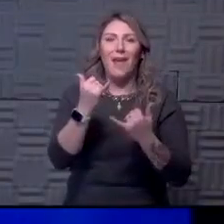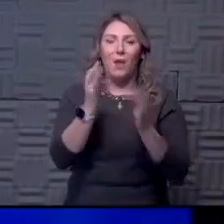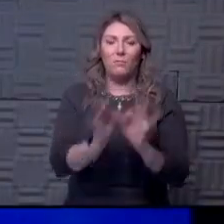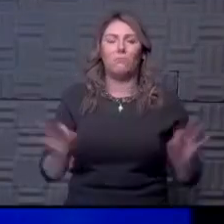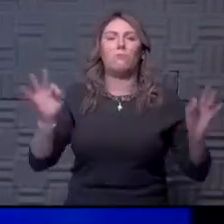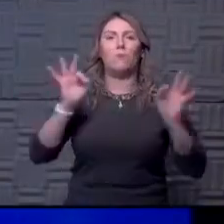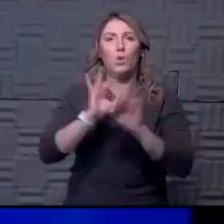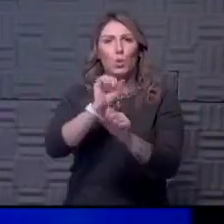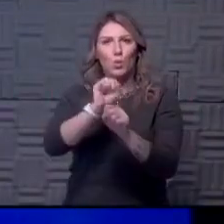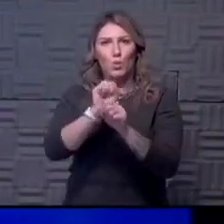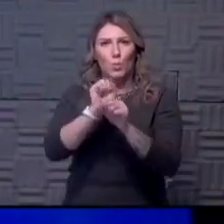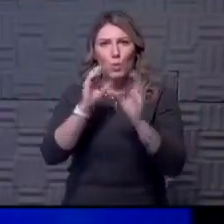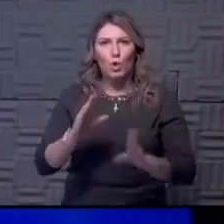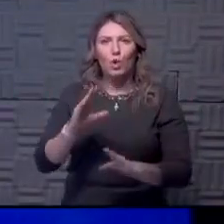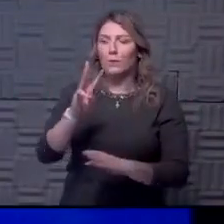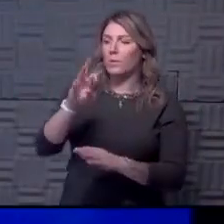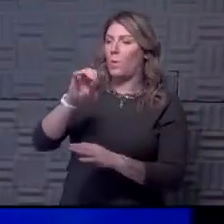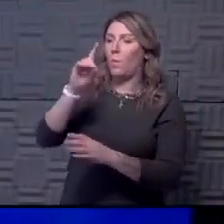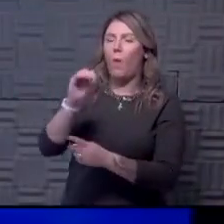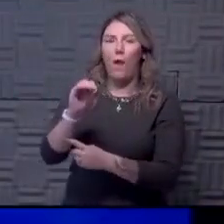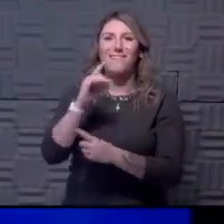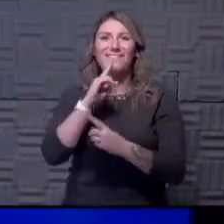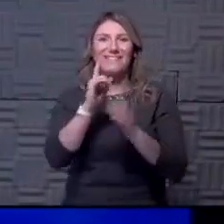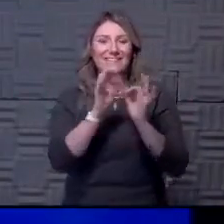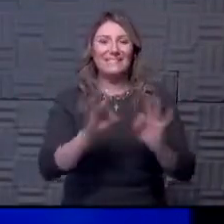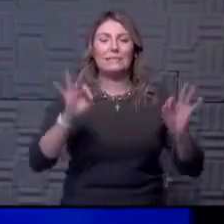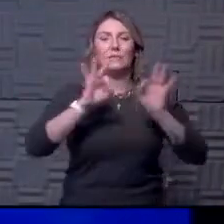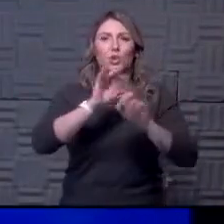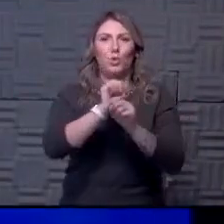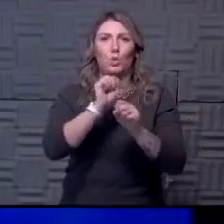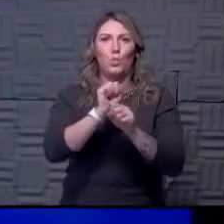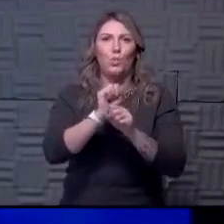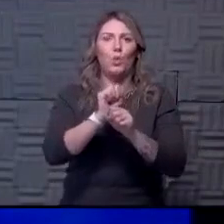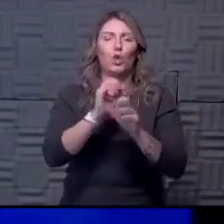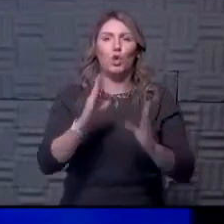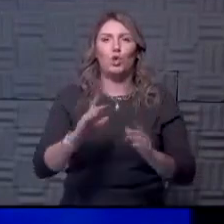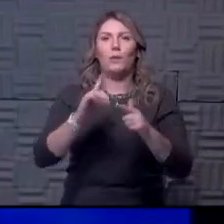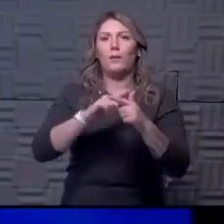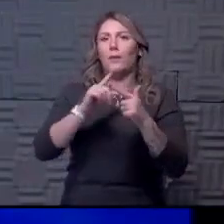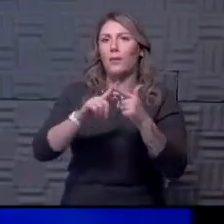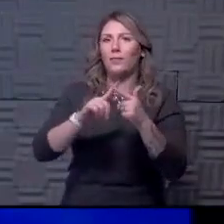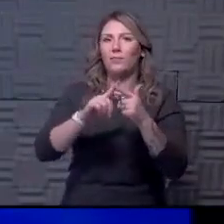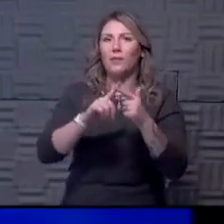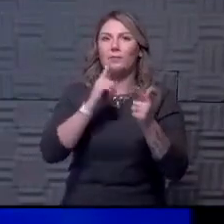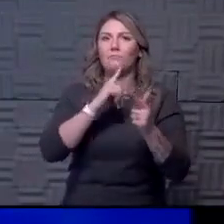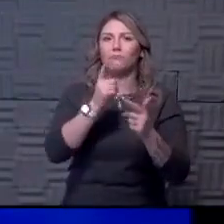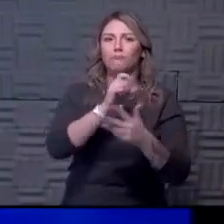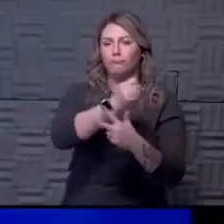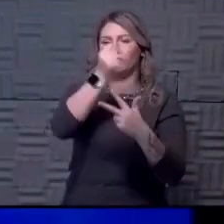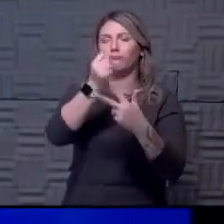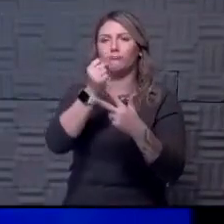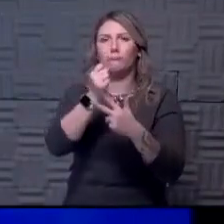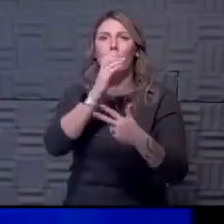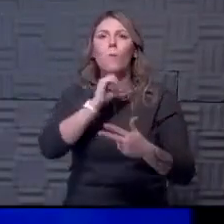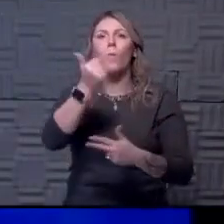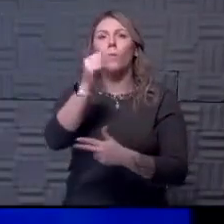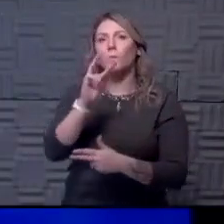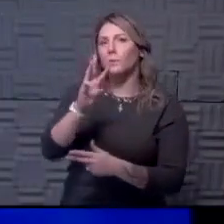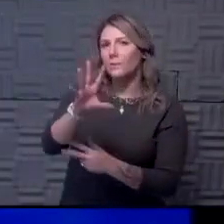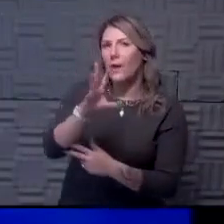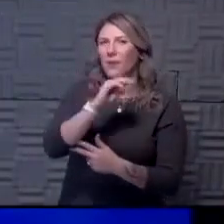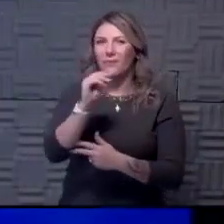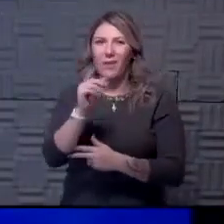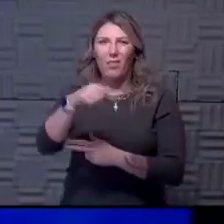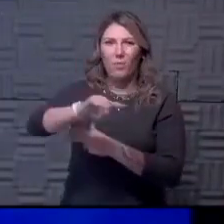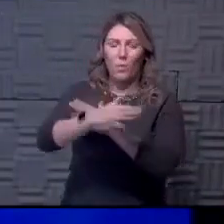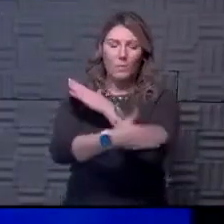Wyandotte started with essential workers and teachers and then moved into those over 65. That was just some of the prerogative of the individual counties. And so in